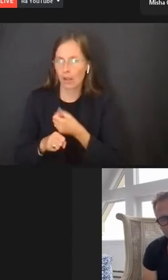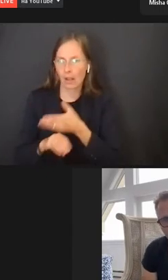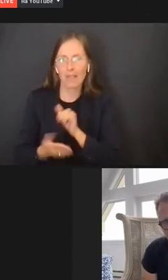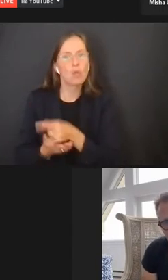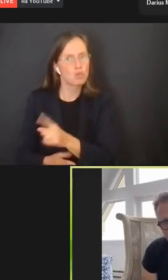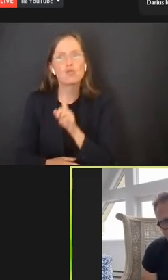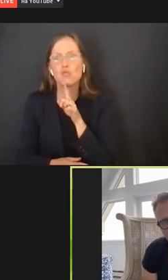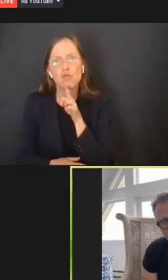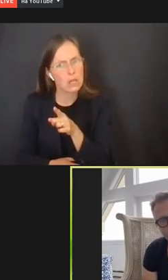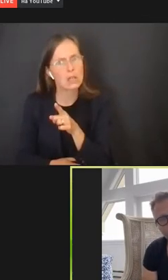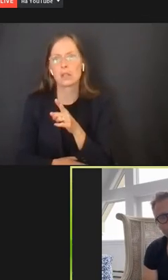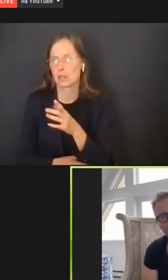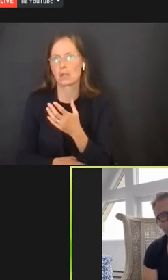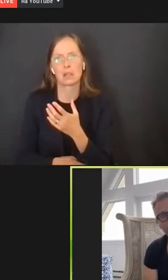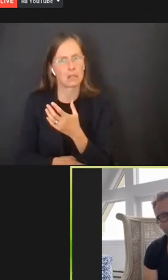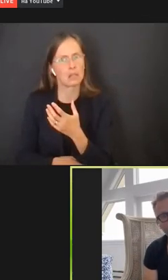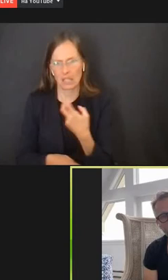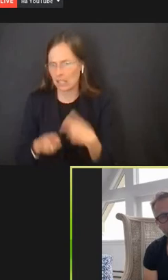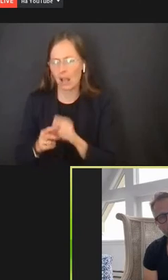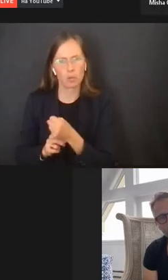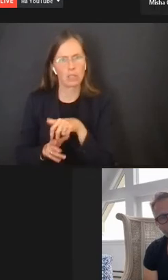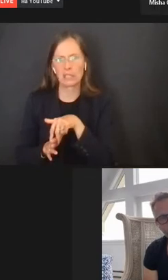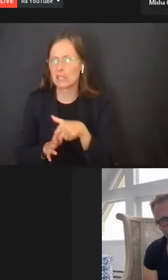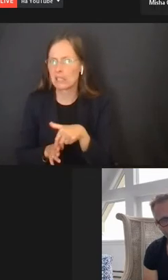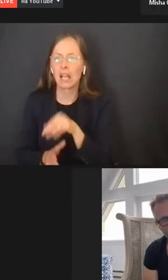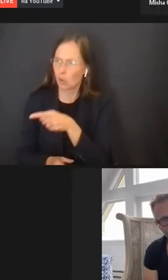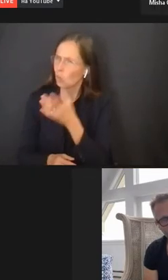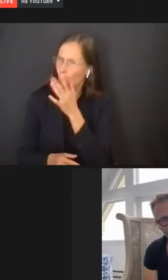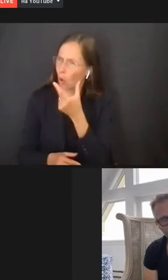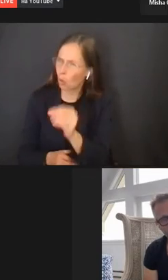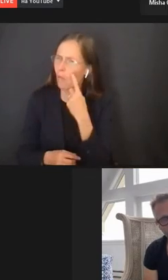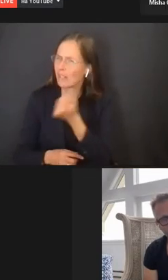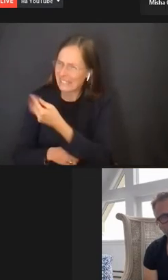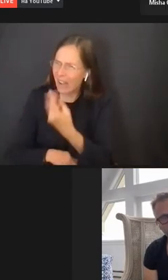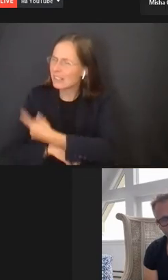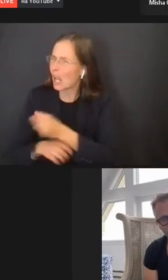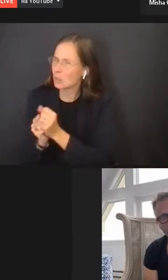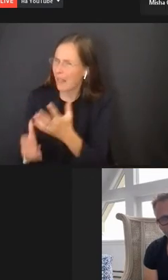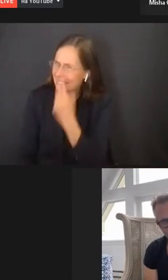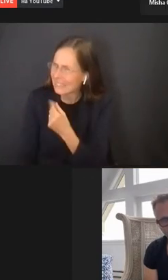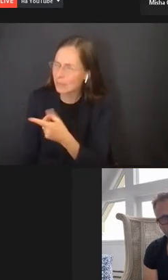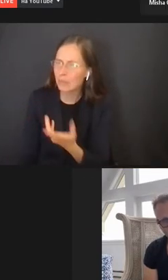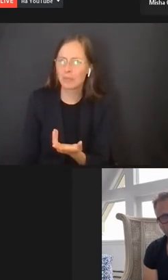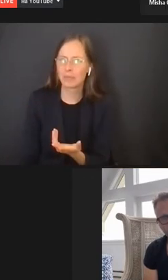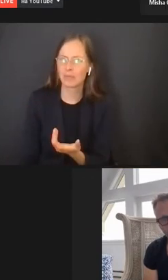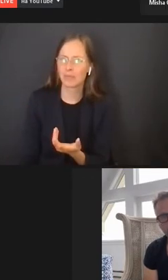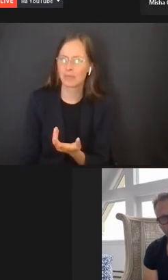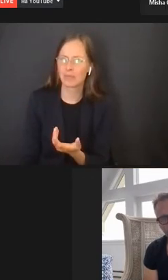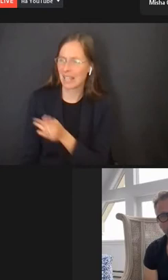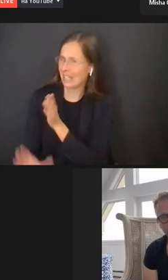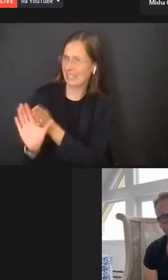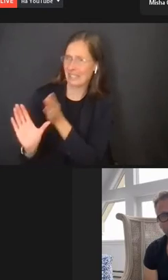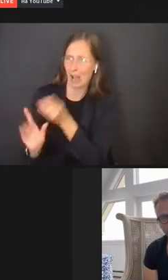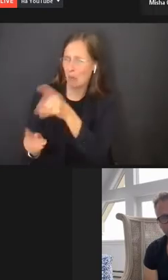And and I remember being like, you would go for days without sleeping. You were a psychological mess at